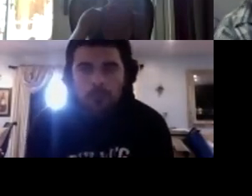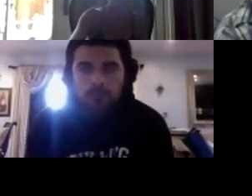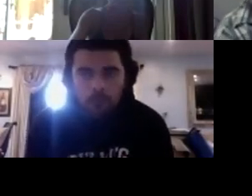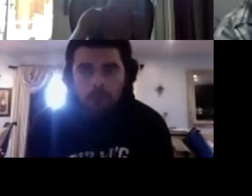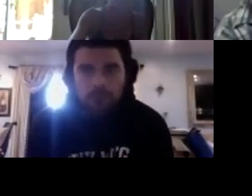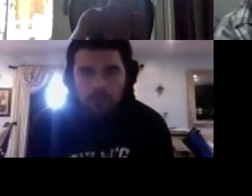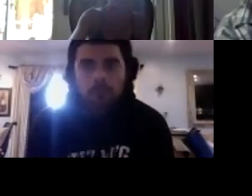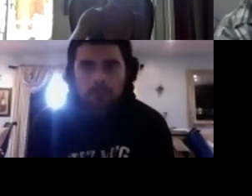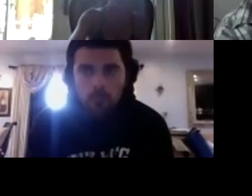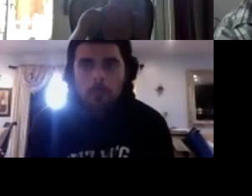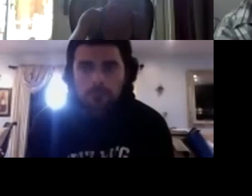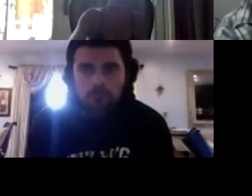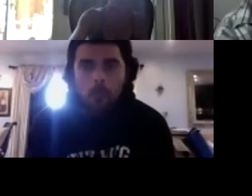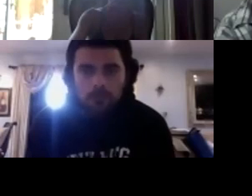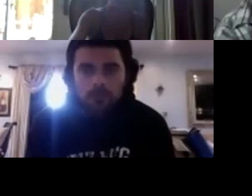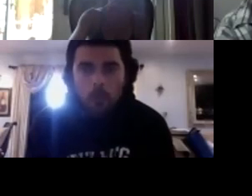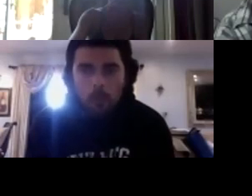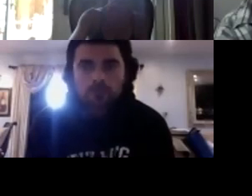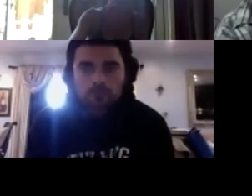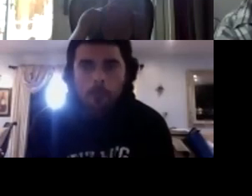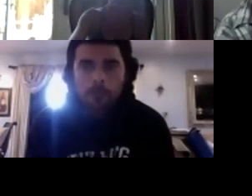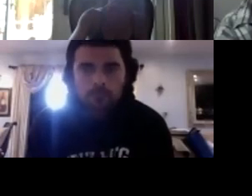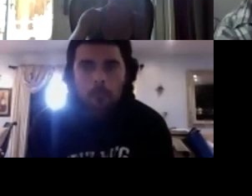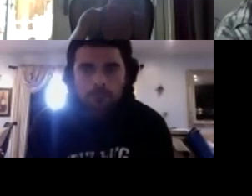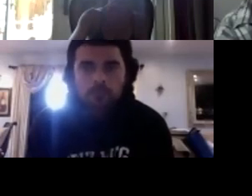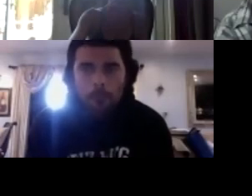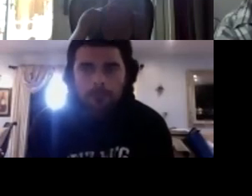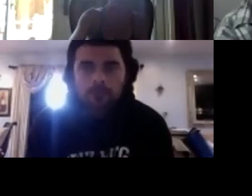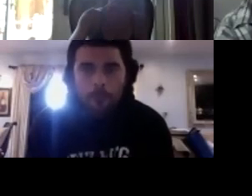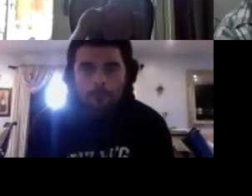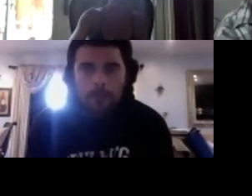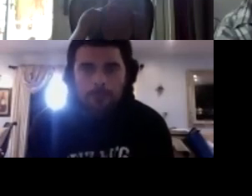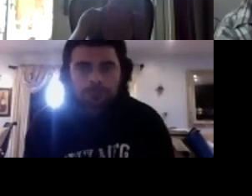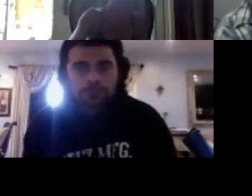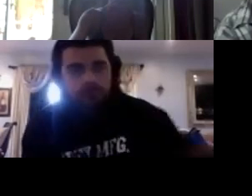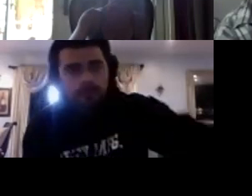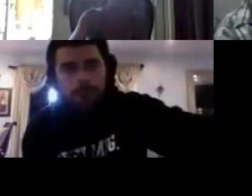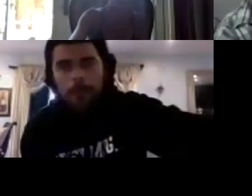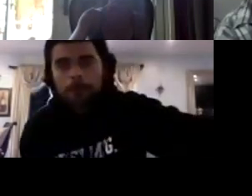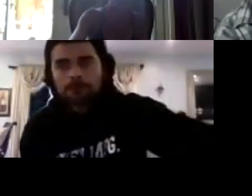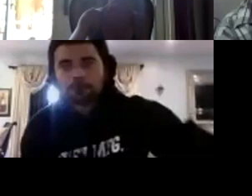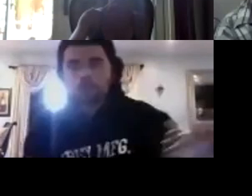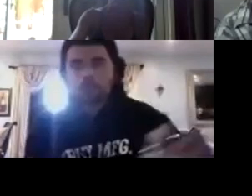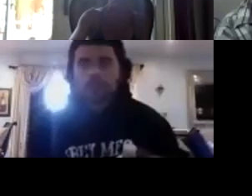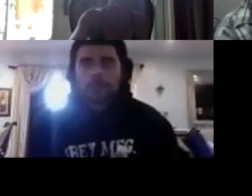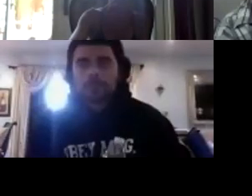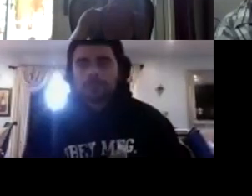right? Luckily, we had a Chicano studies counselor. I mean, not a Chicano studies, a Chicano who